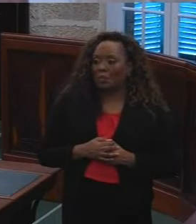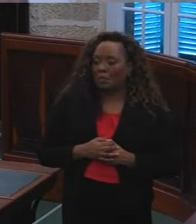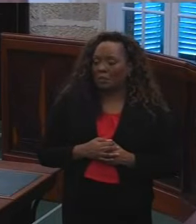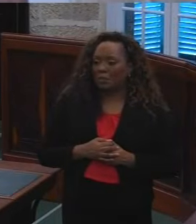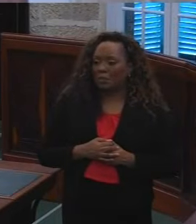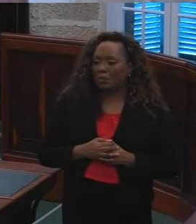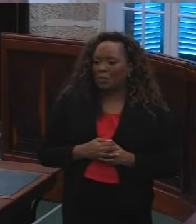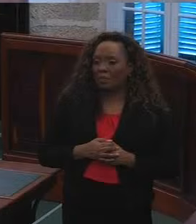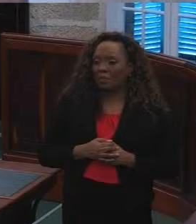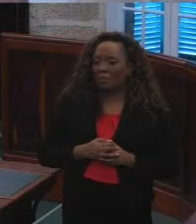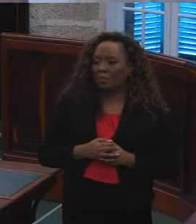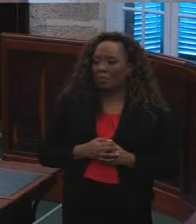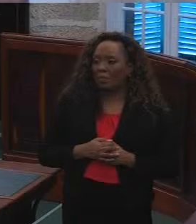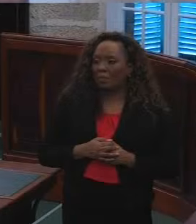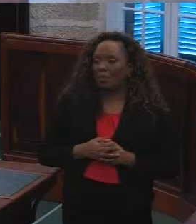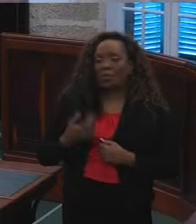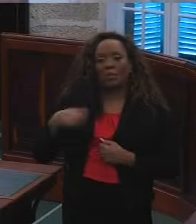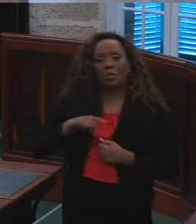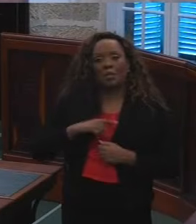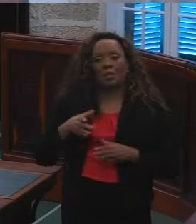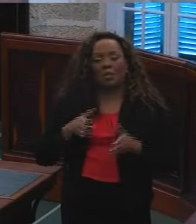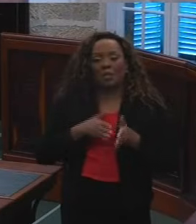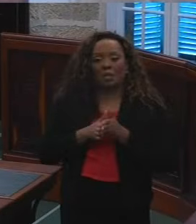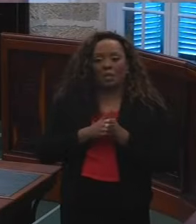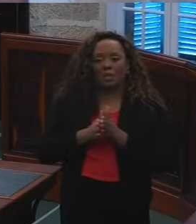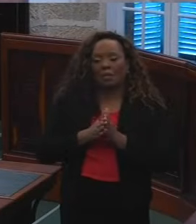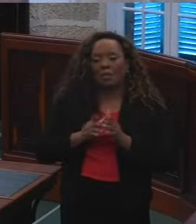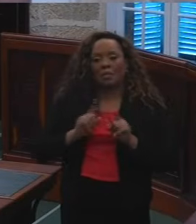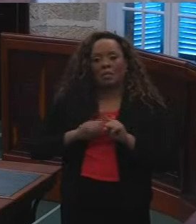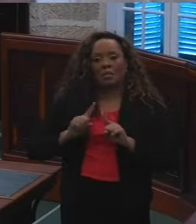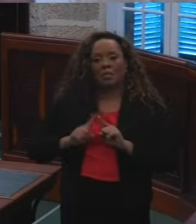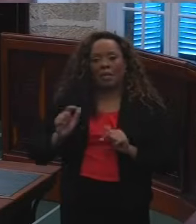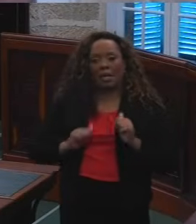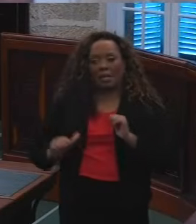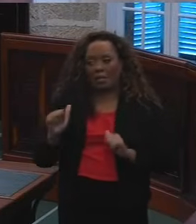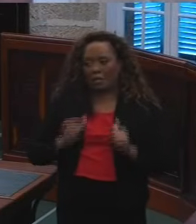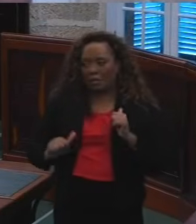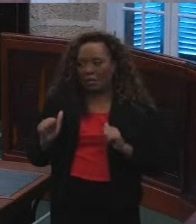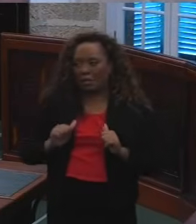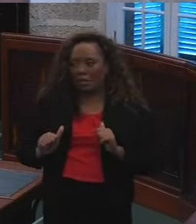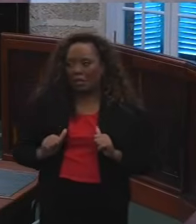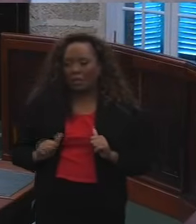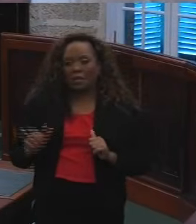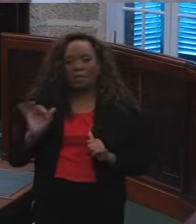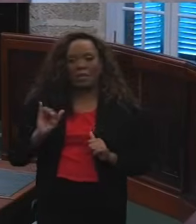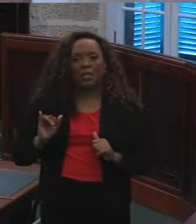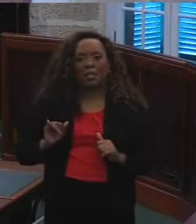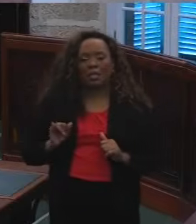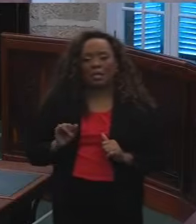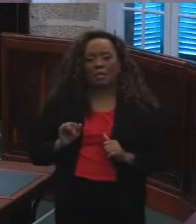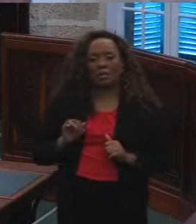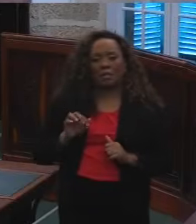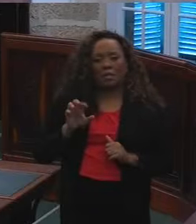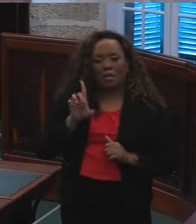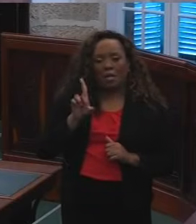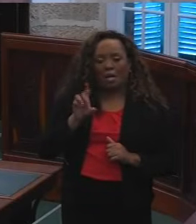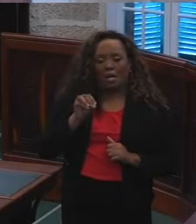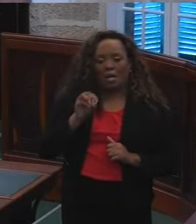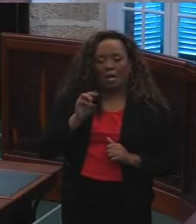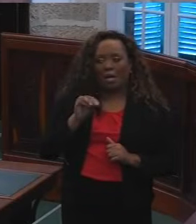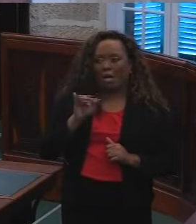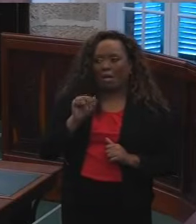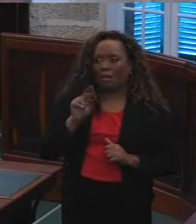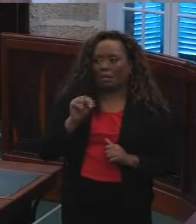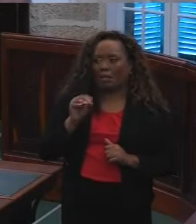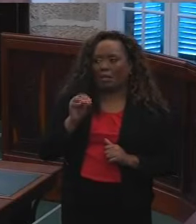a slew of activities that would involve dominoes, hockey as we call